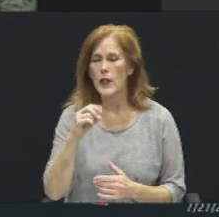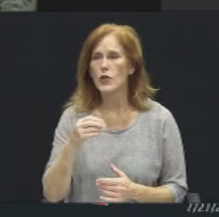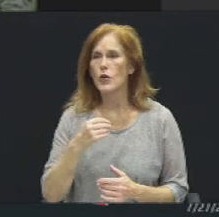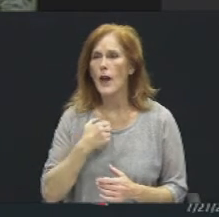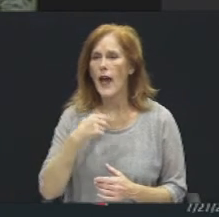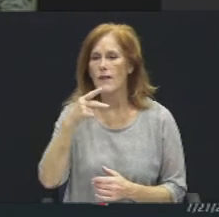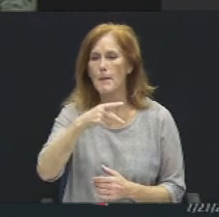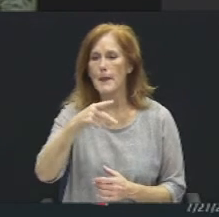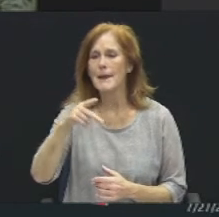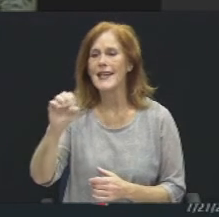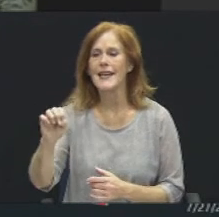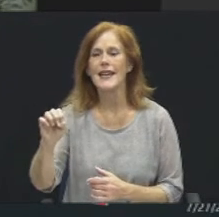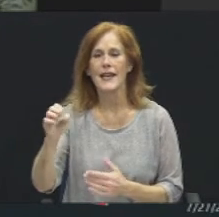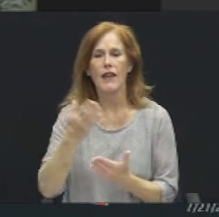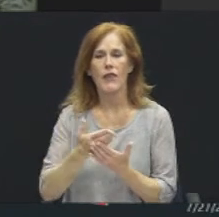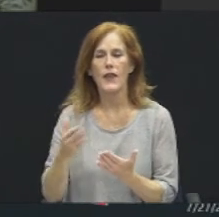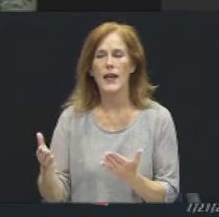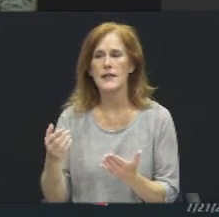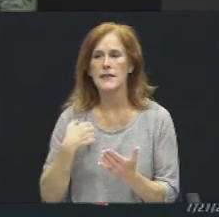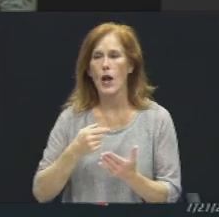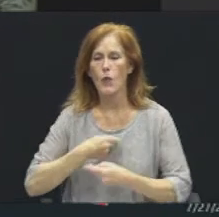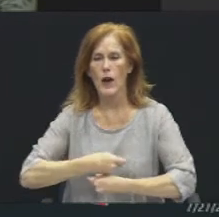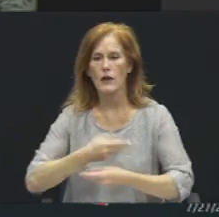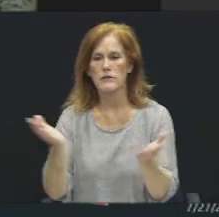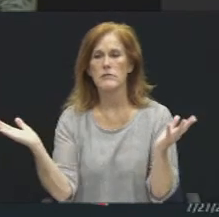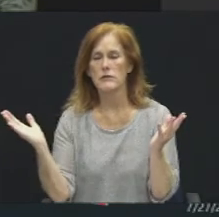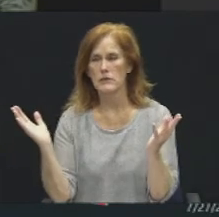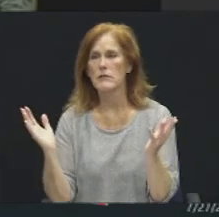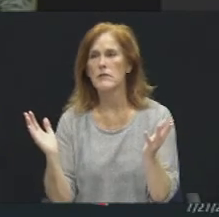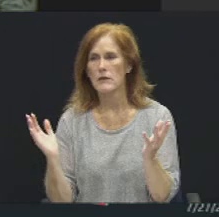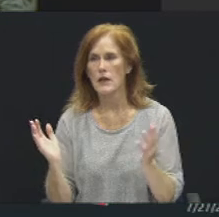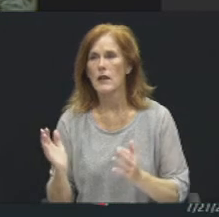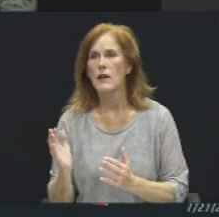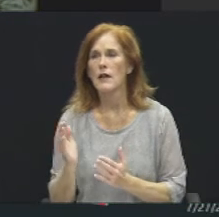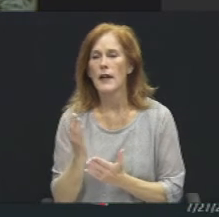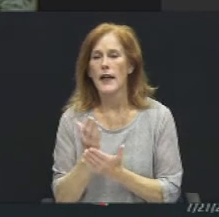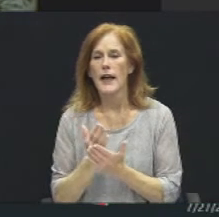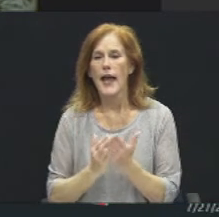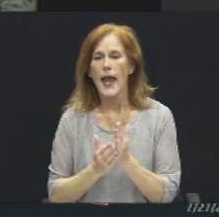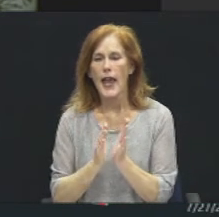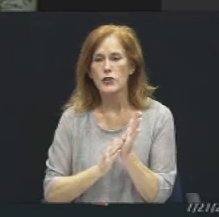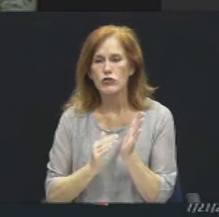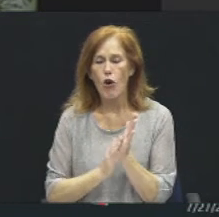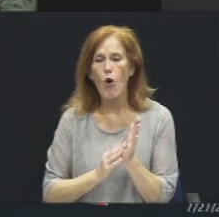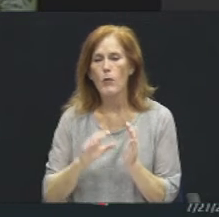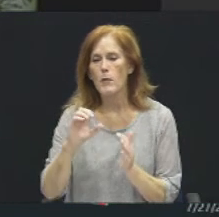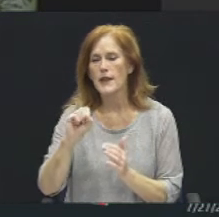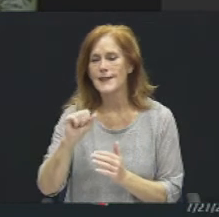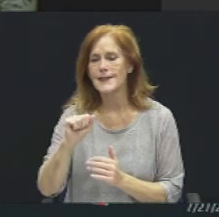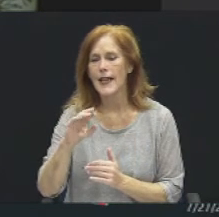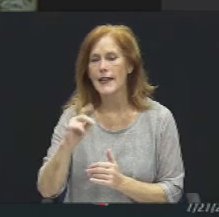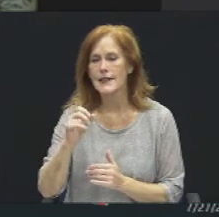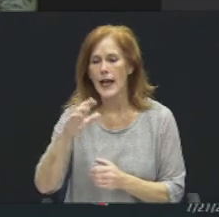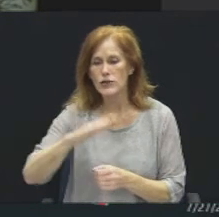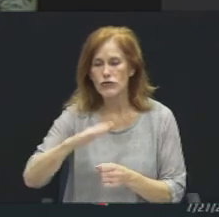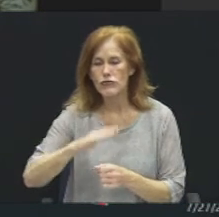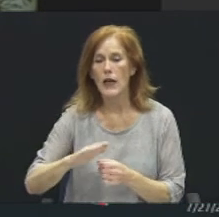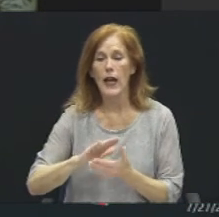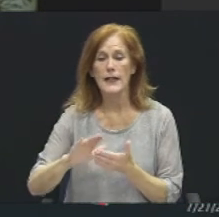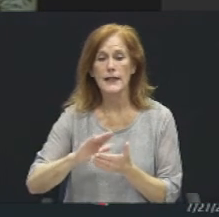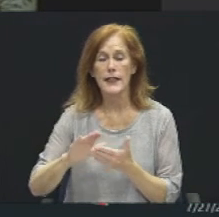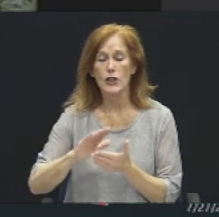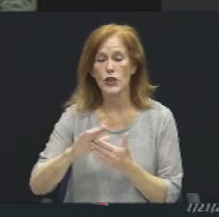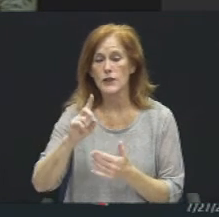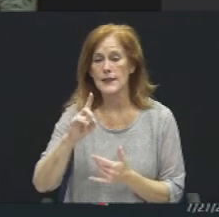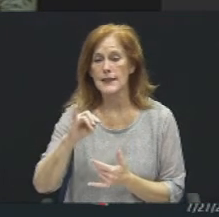PPE stuff that we are distributing, hand soap, sanitizer, a great cleaner